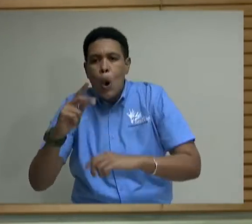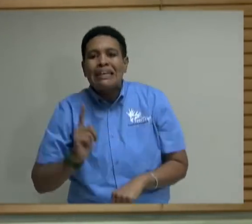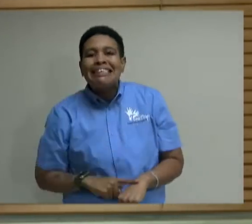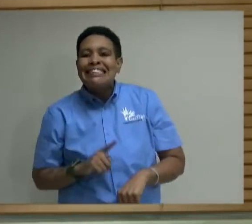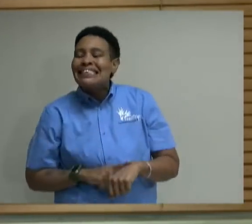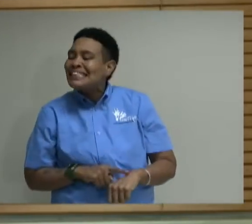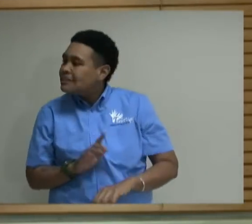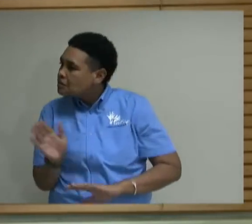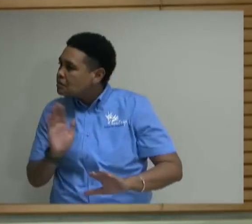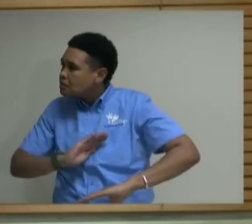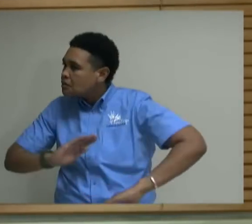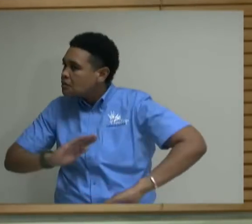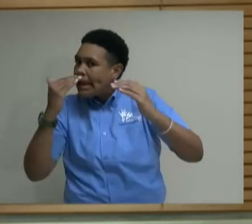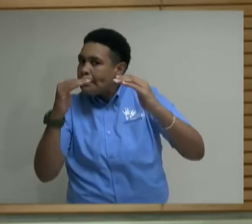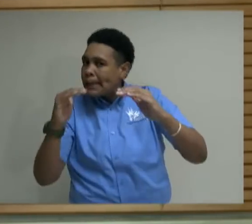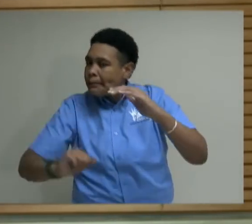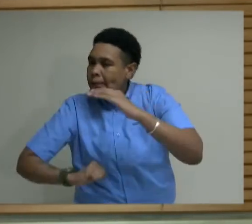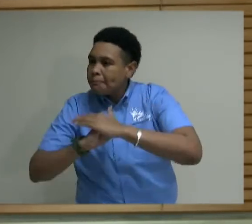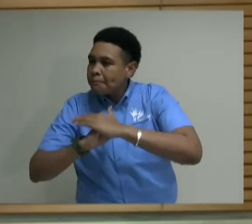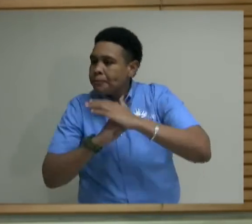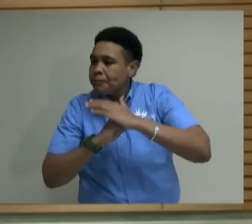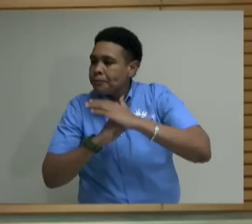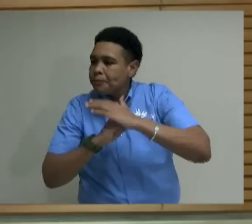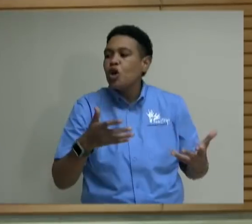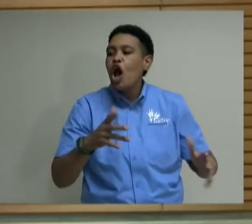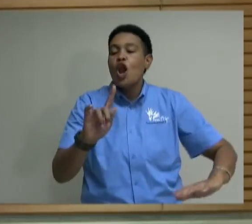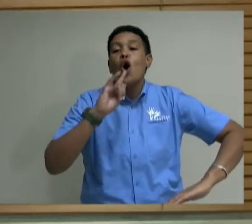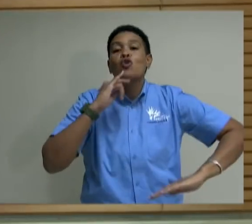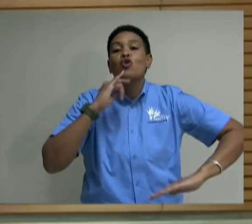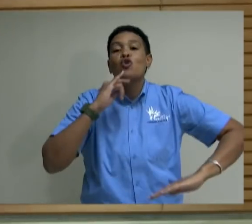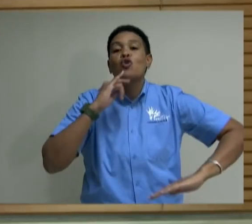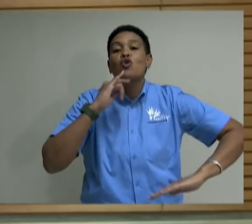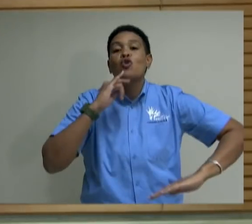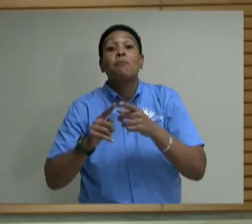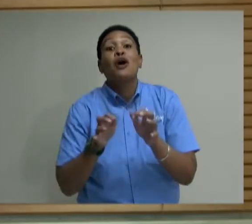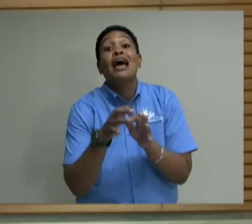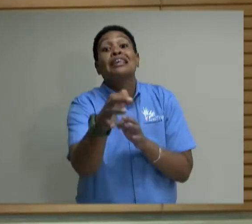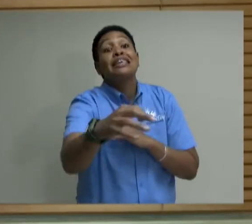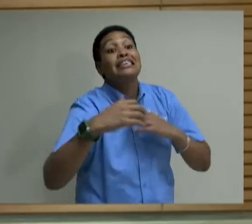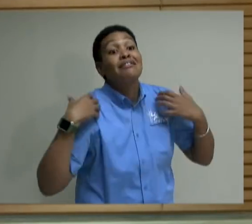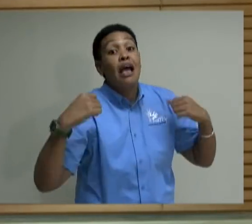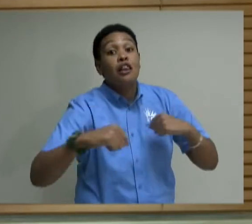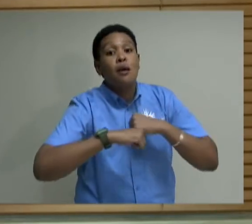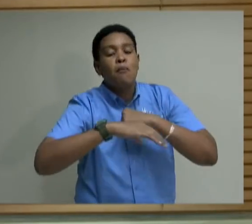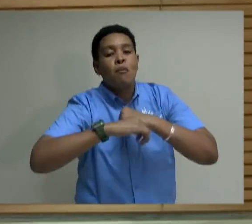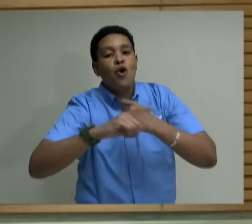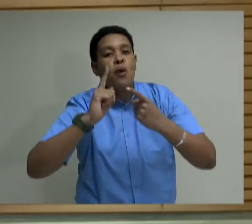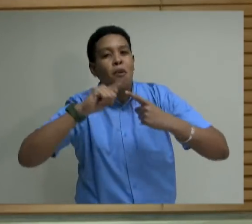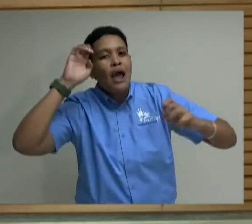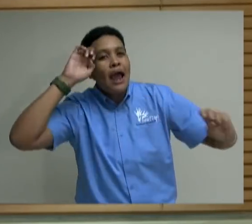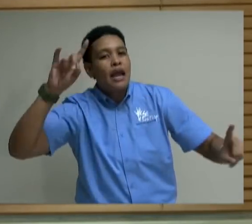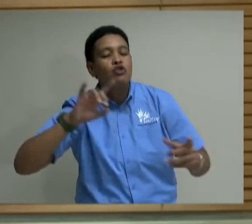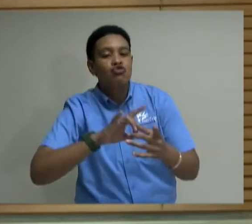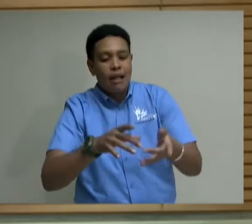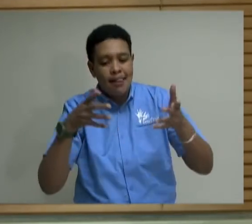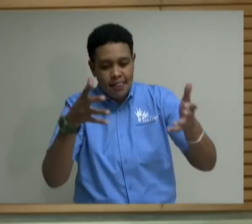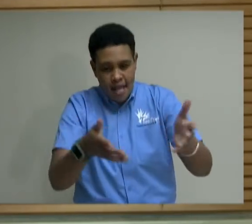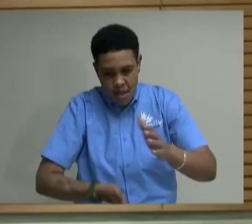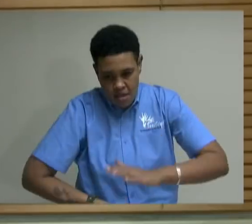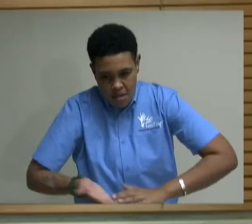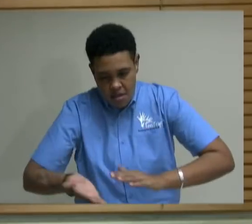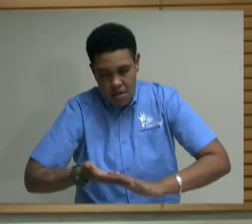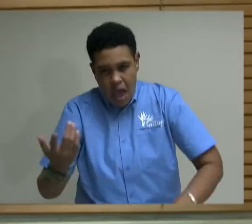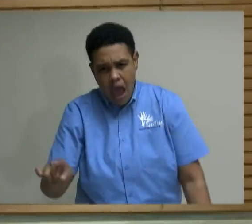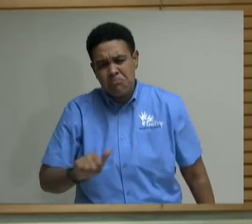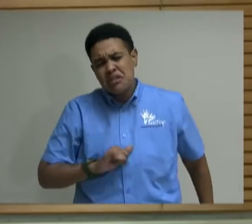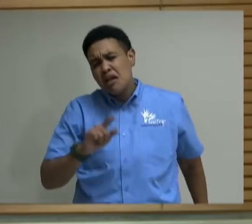curfews, which enabled isolation and did extensive health promotion and education on the ground.